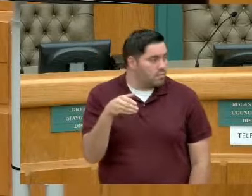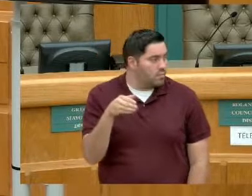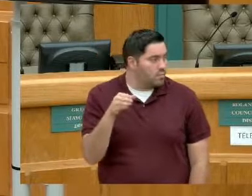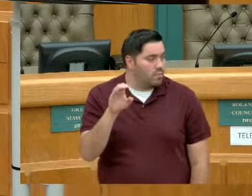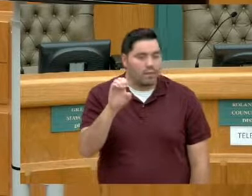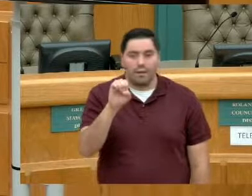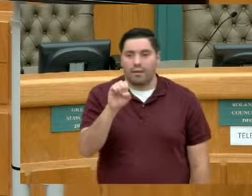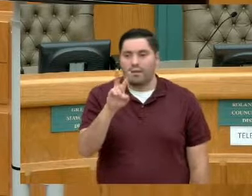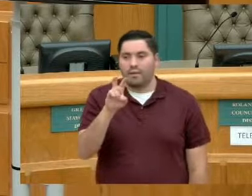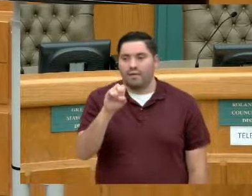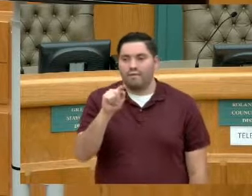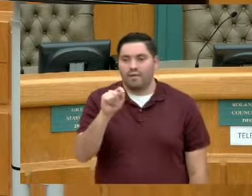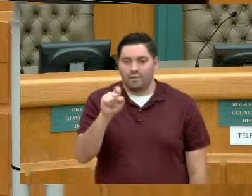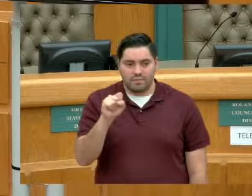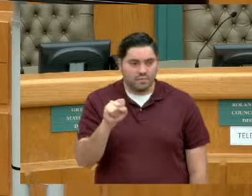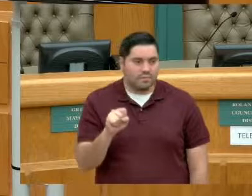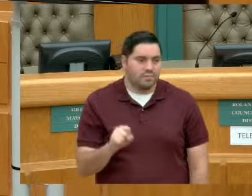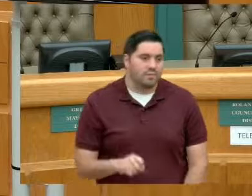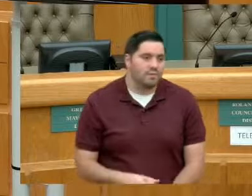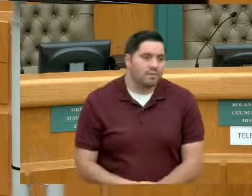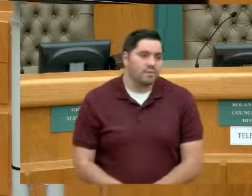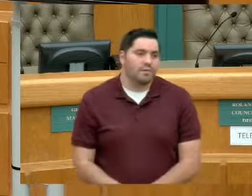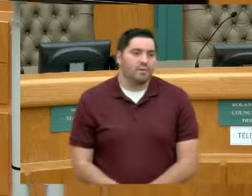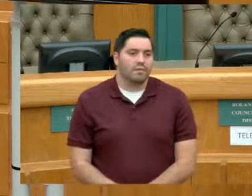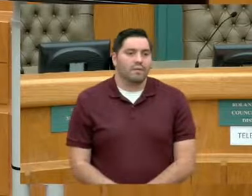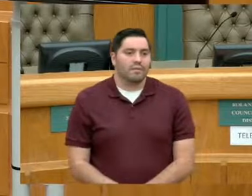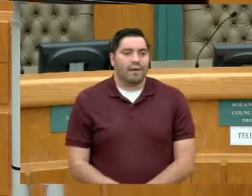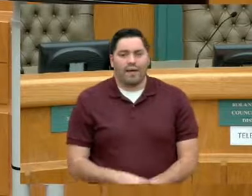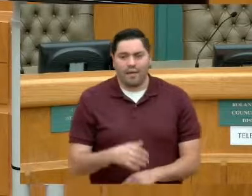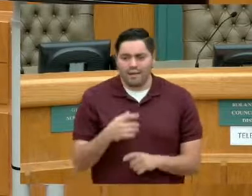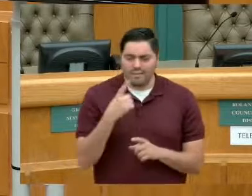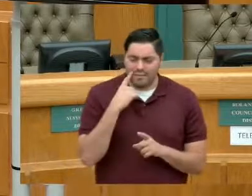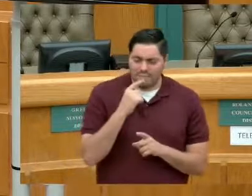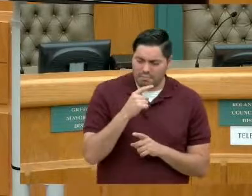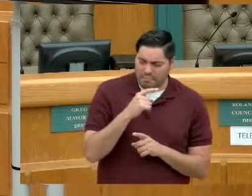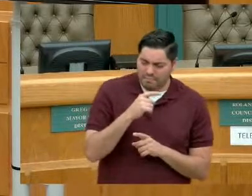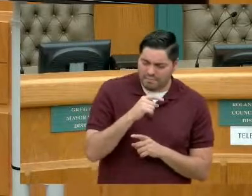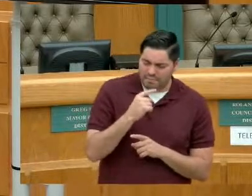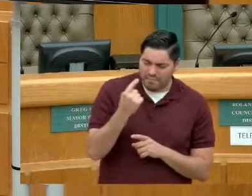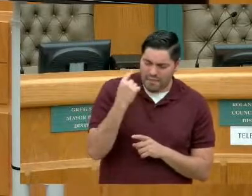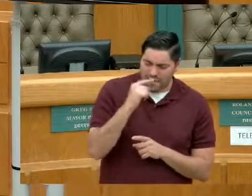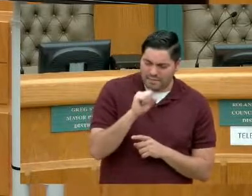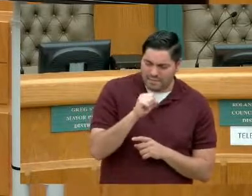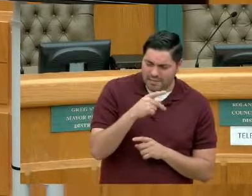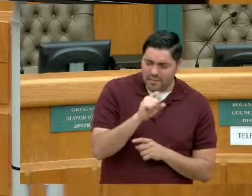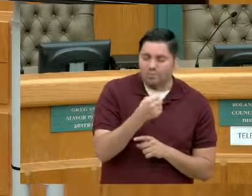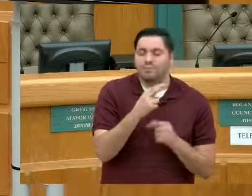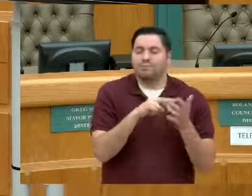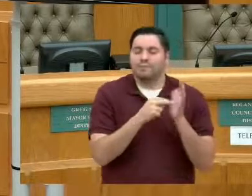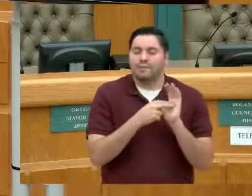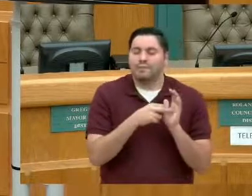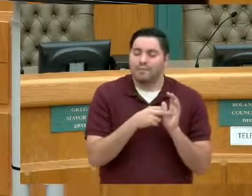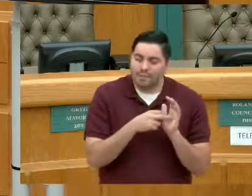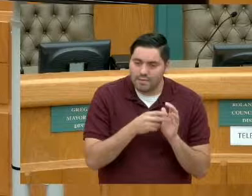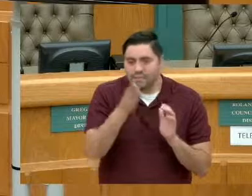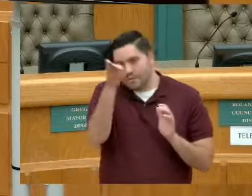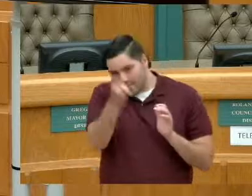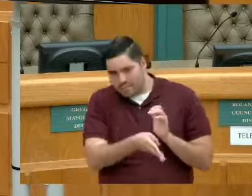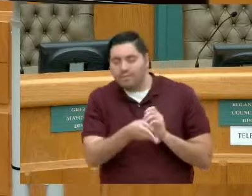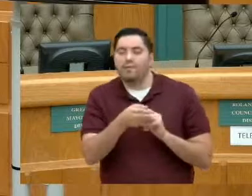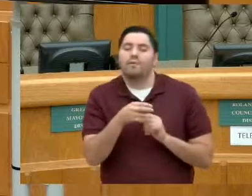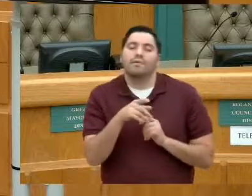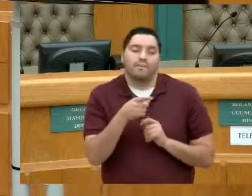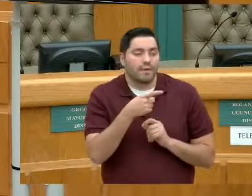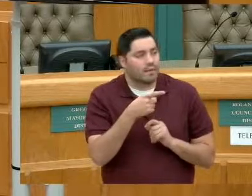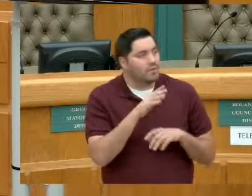I don't know what I'm saying, -events. I'm thinking splash, I'm thinking summer. Okay, so it's on the